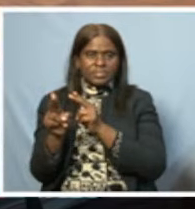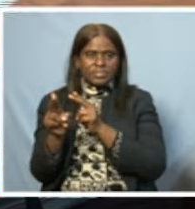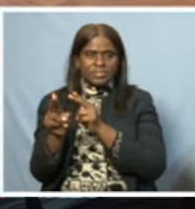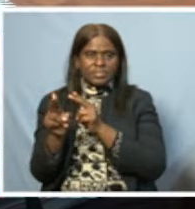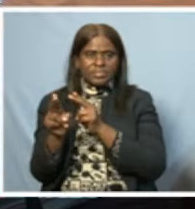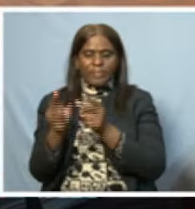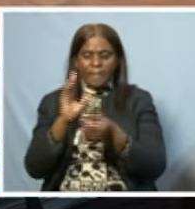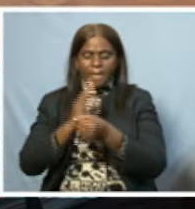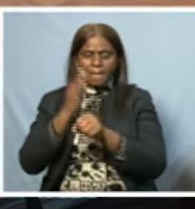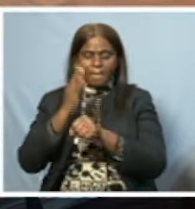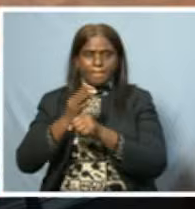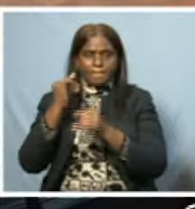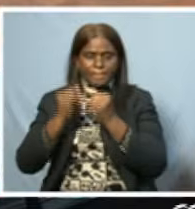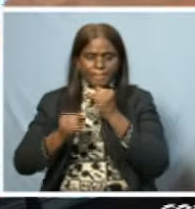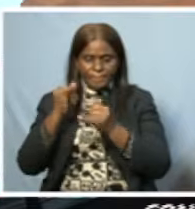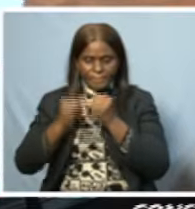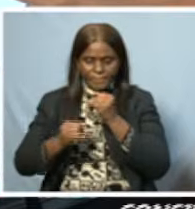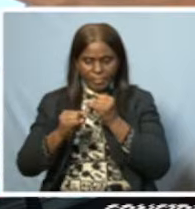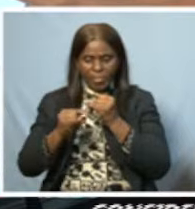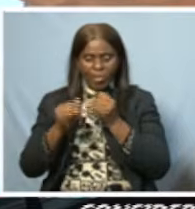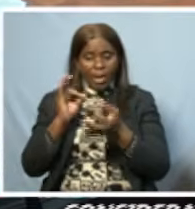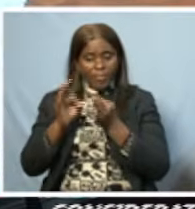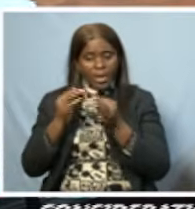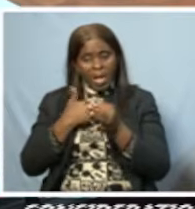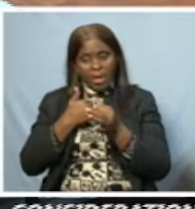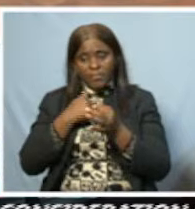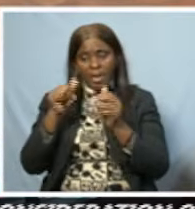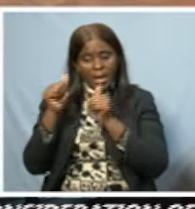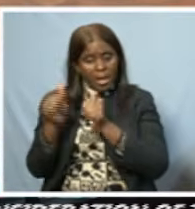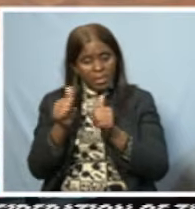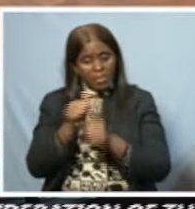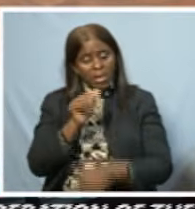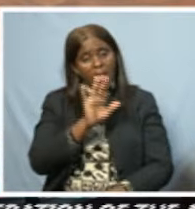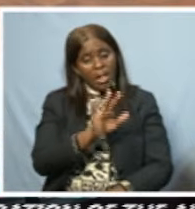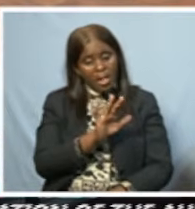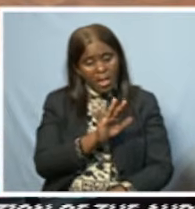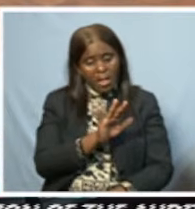and then if there is action taken,